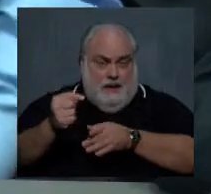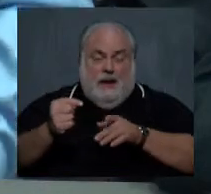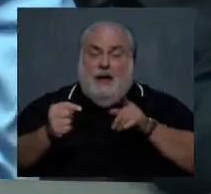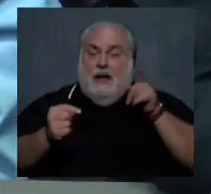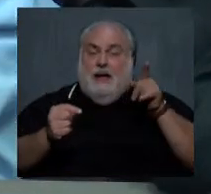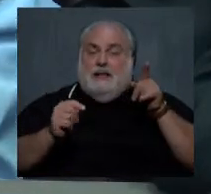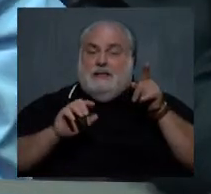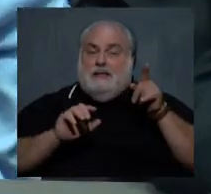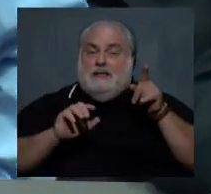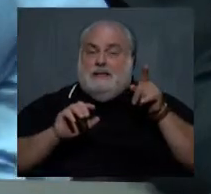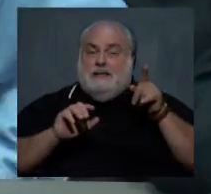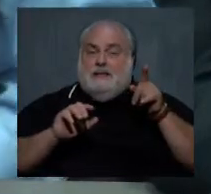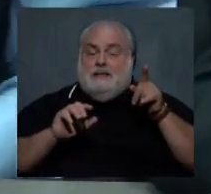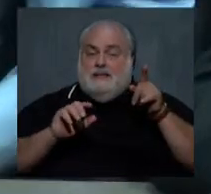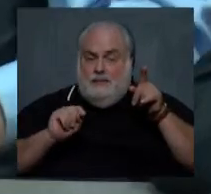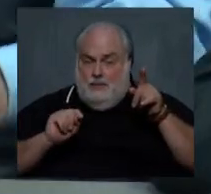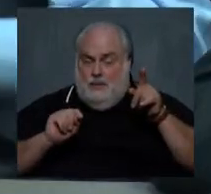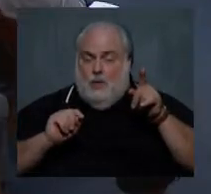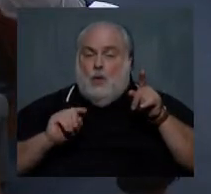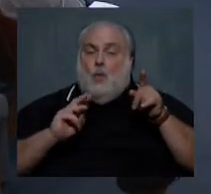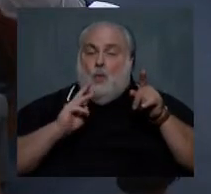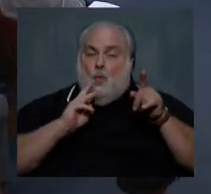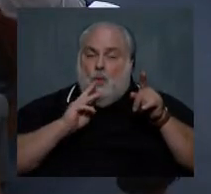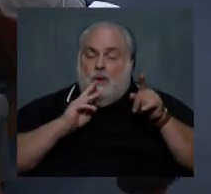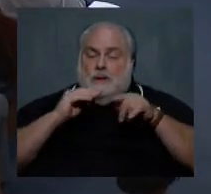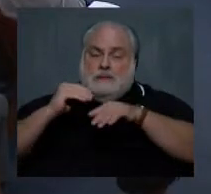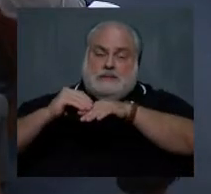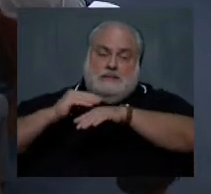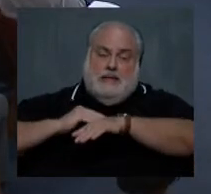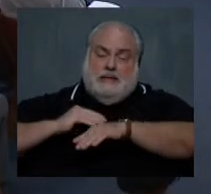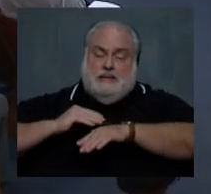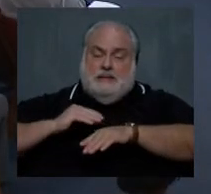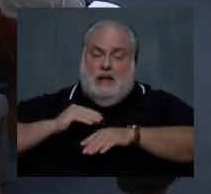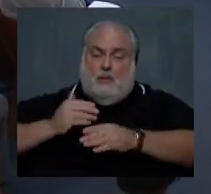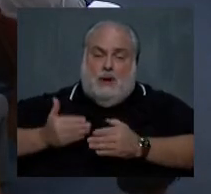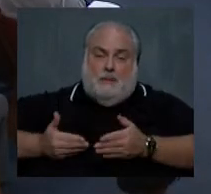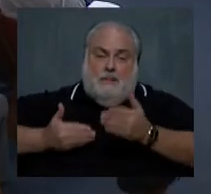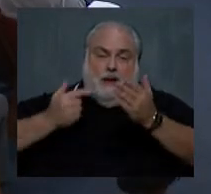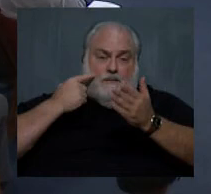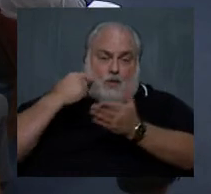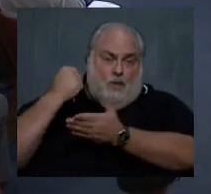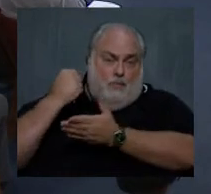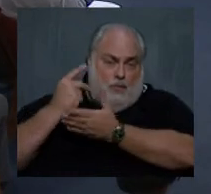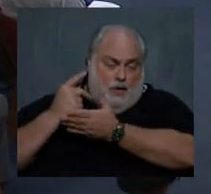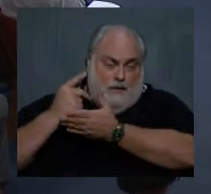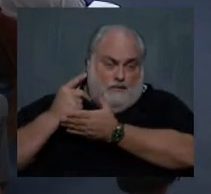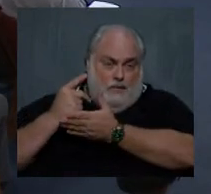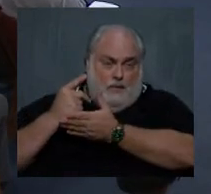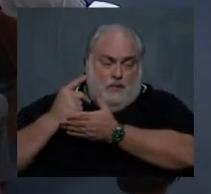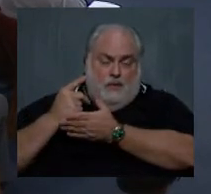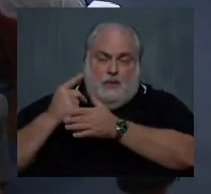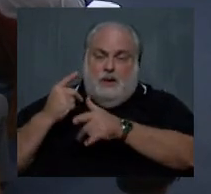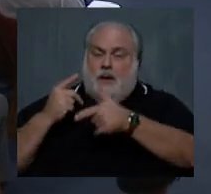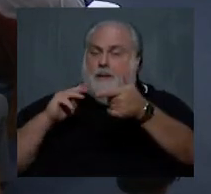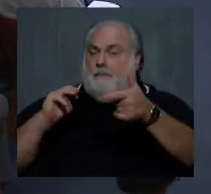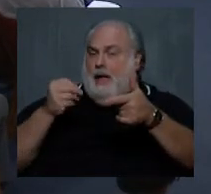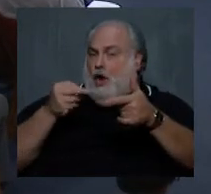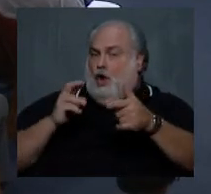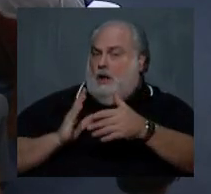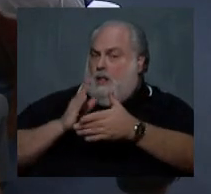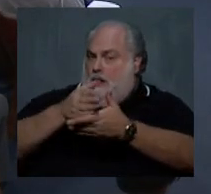for appointment for the board to ratify. Okay. This is one Director of the- Adcock, that'll give us an opportunity to